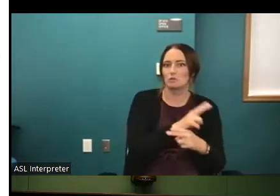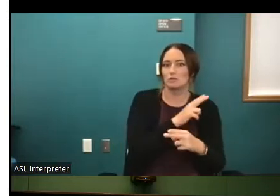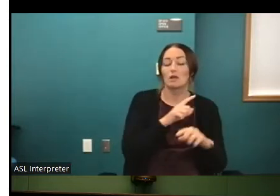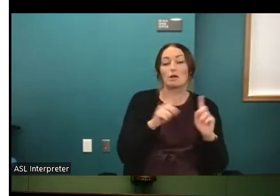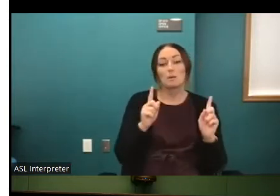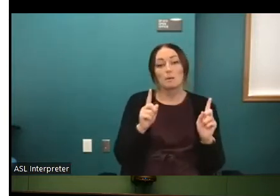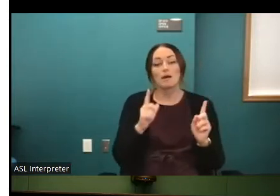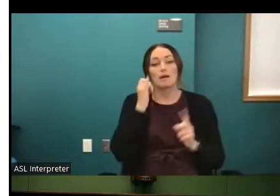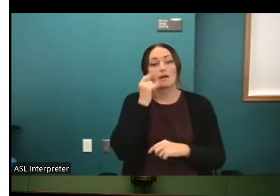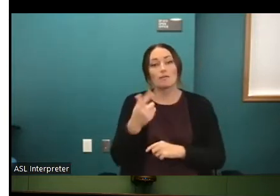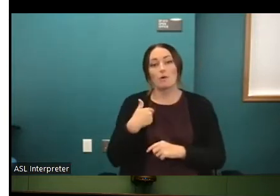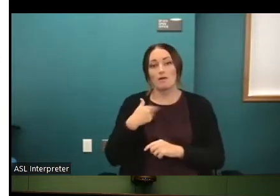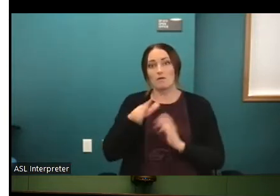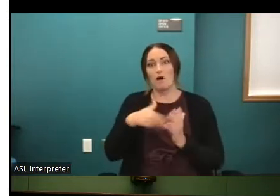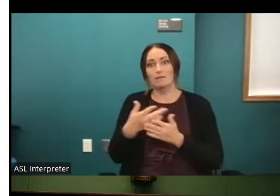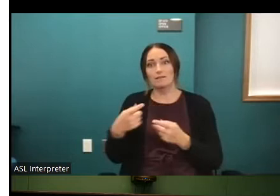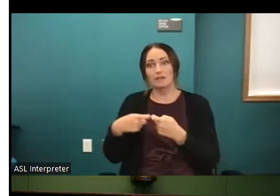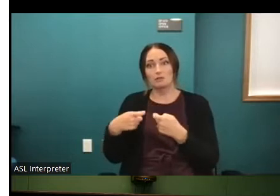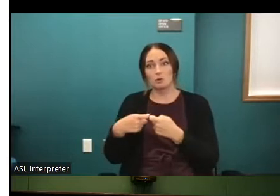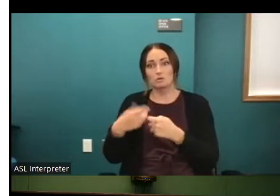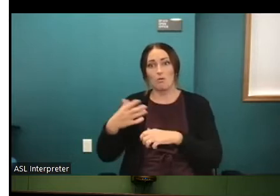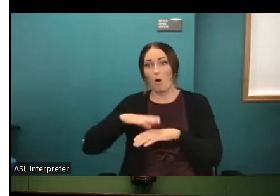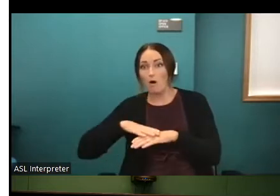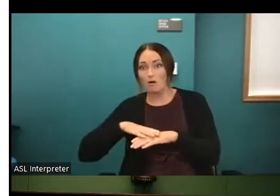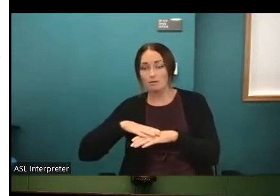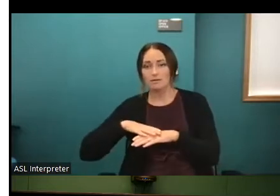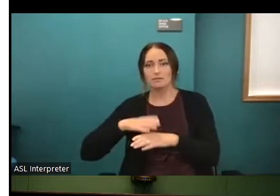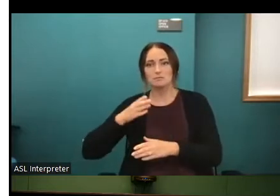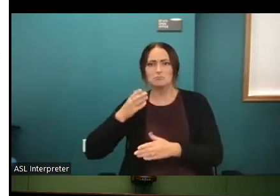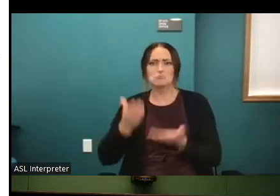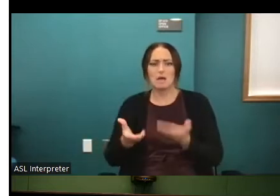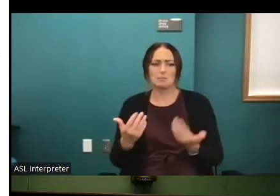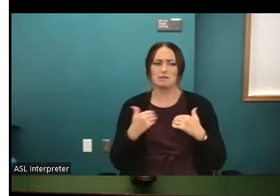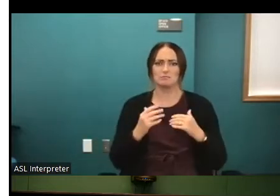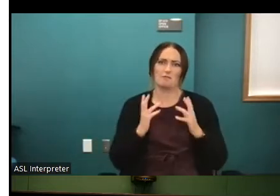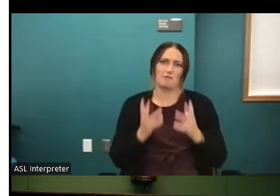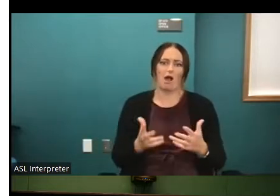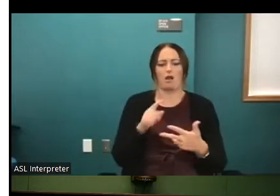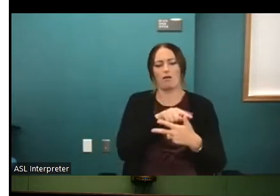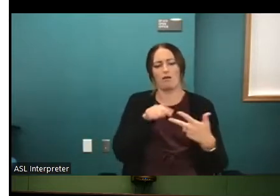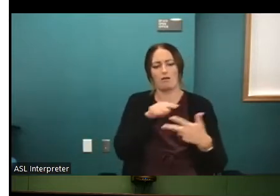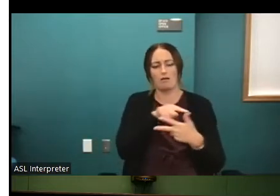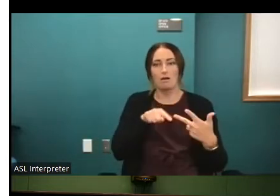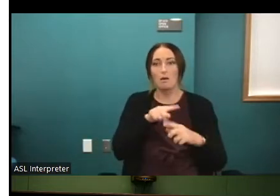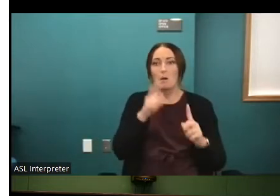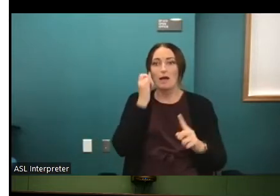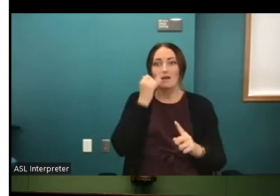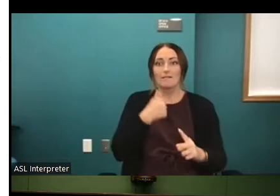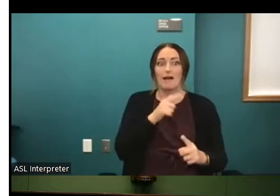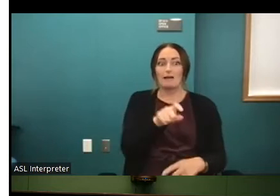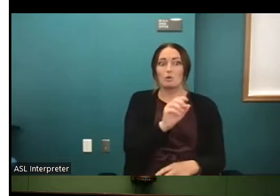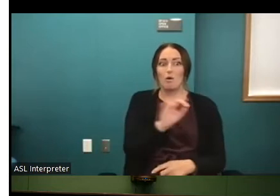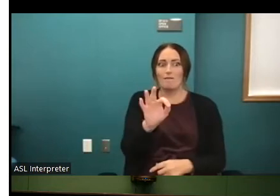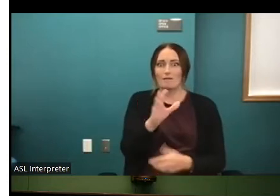you have all the electrodes enabled, then it's maybe 6s. By the time you start having to disable electrodes, you